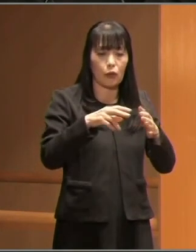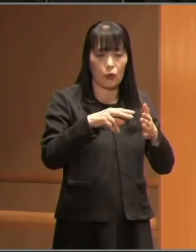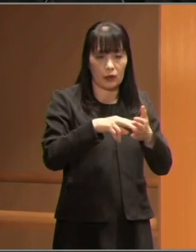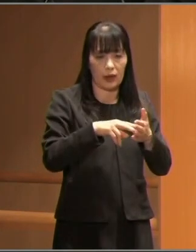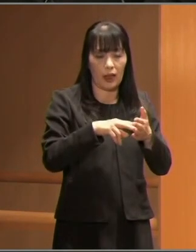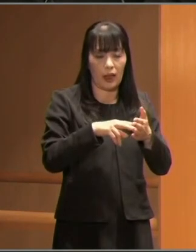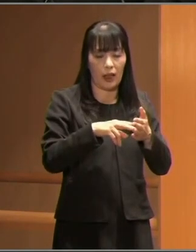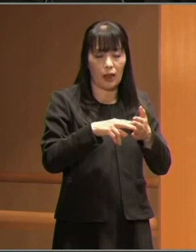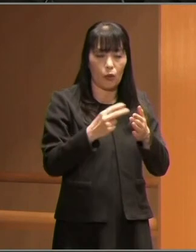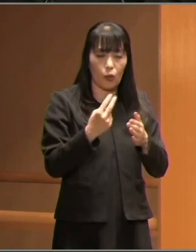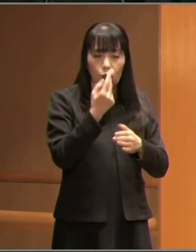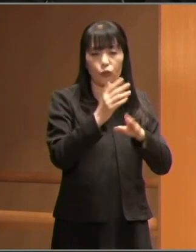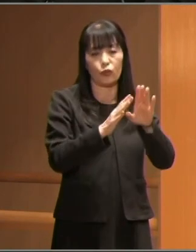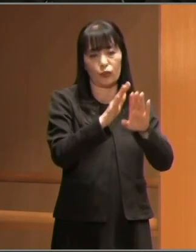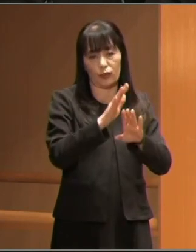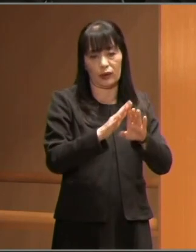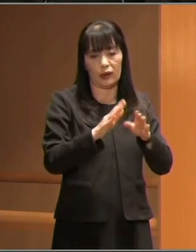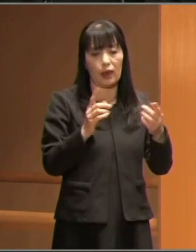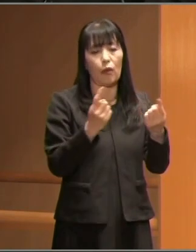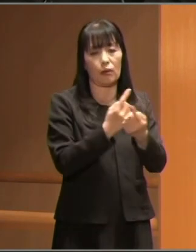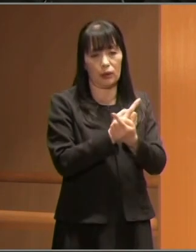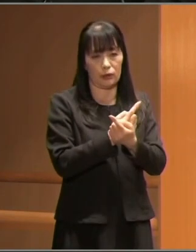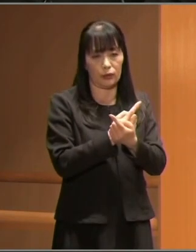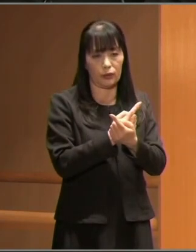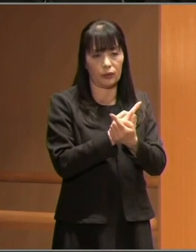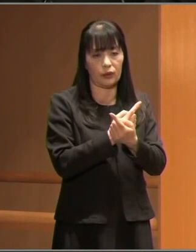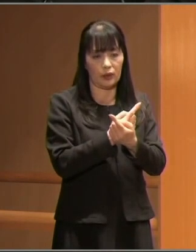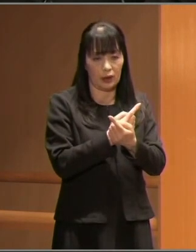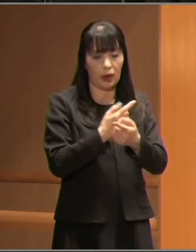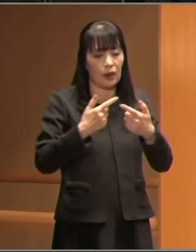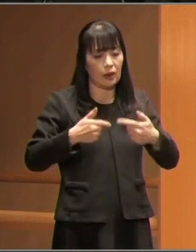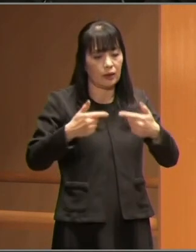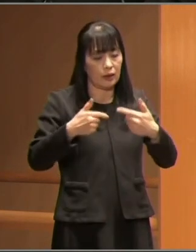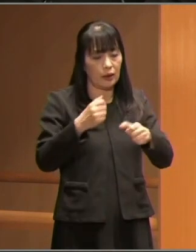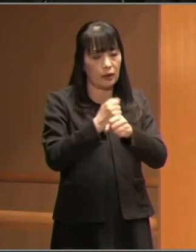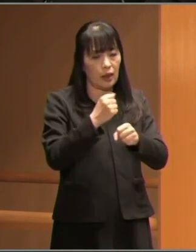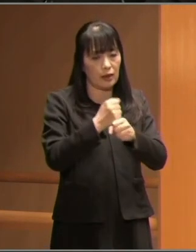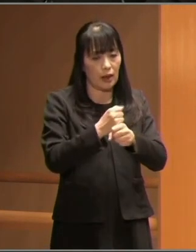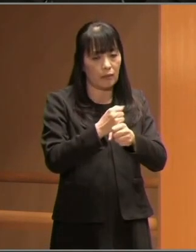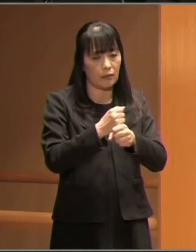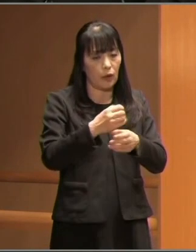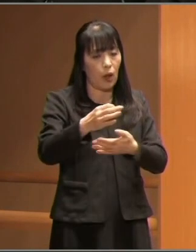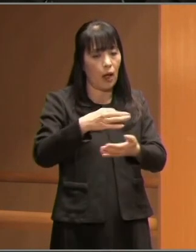paper will start to have its own style or taste.